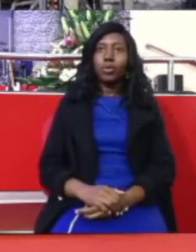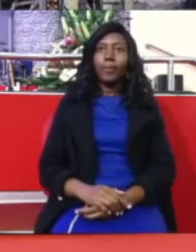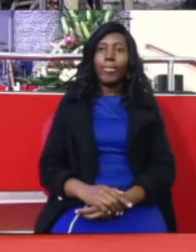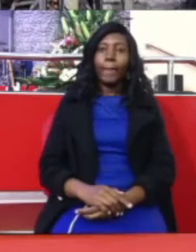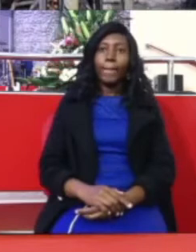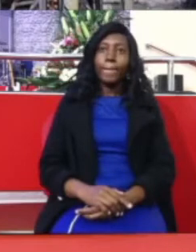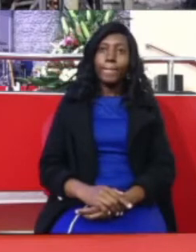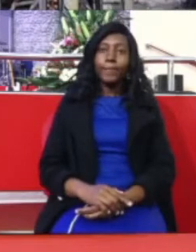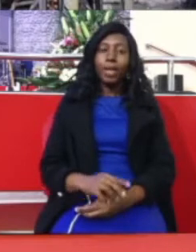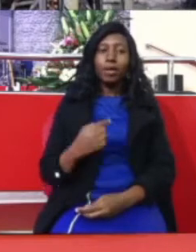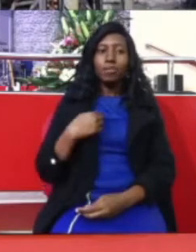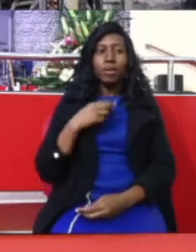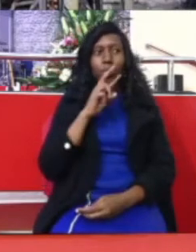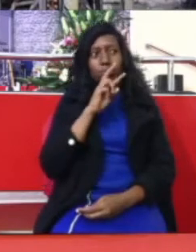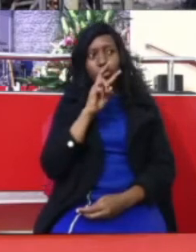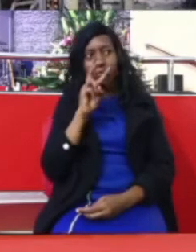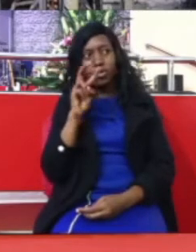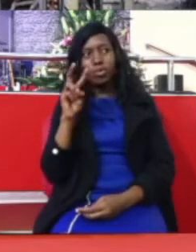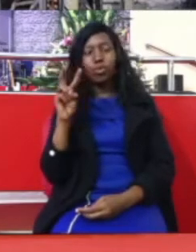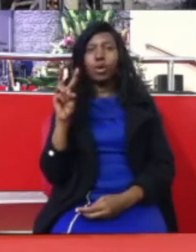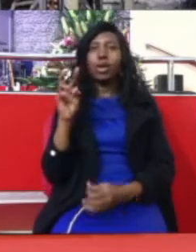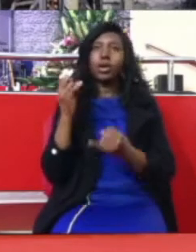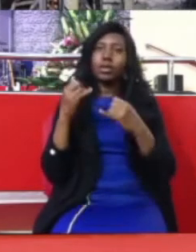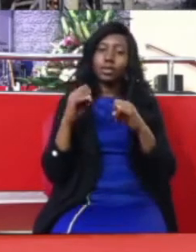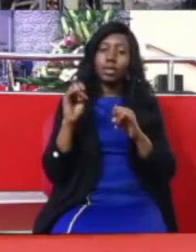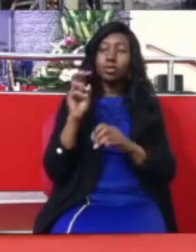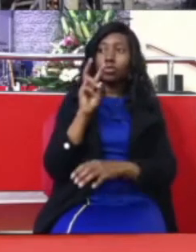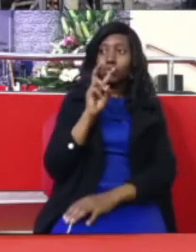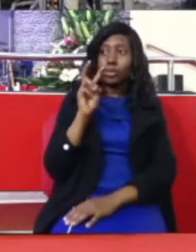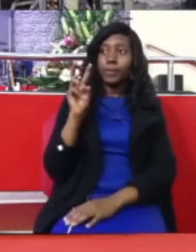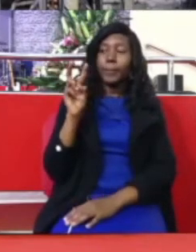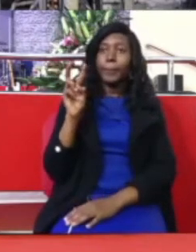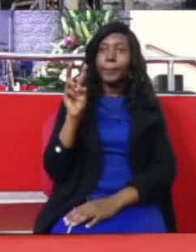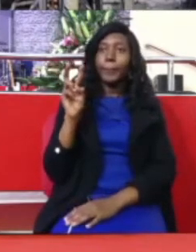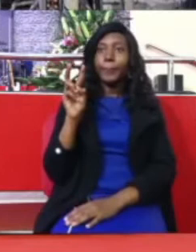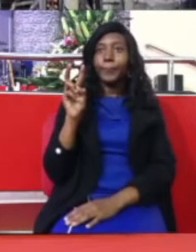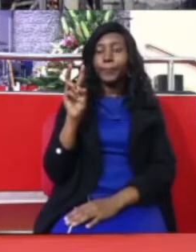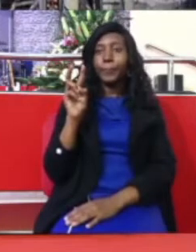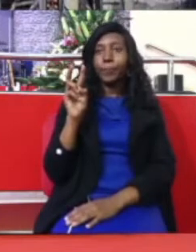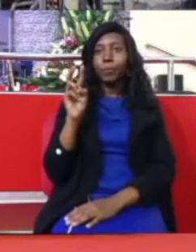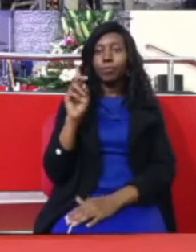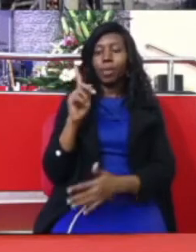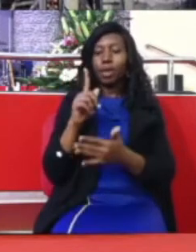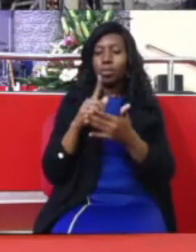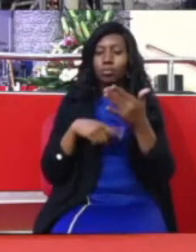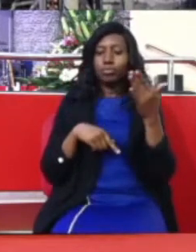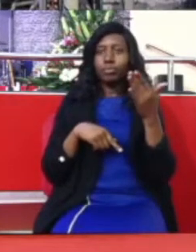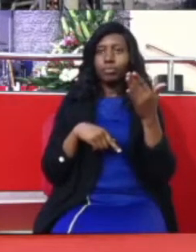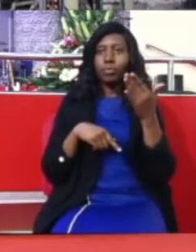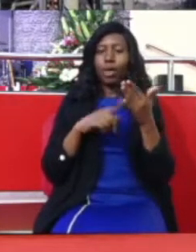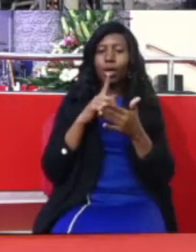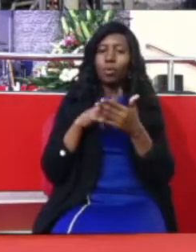just looking and trying to see. I'll rush because of time. I was just looking and trying to see what are some of the